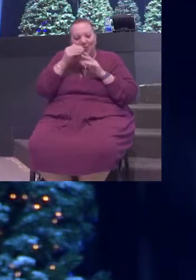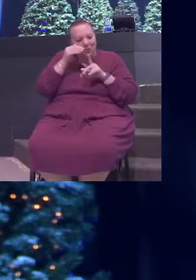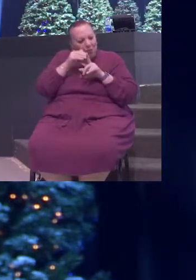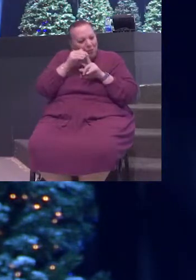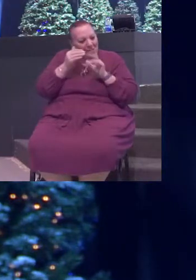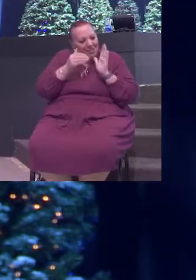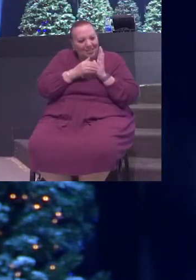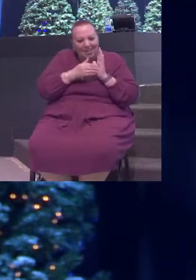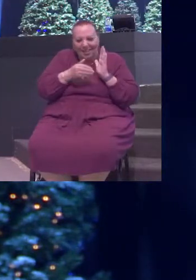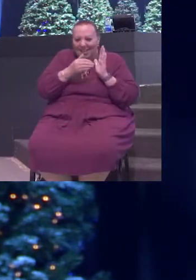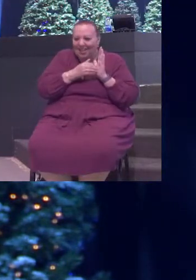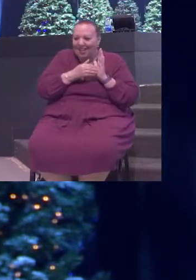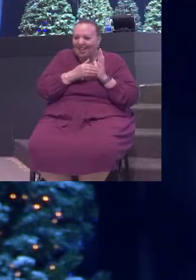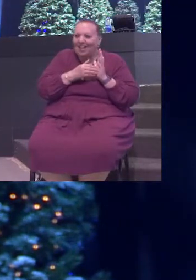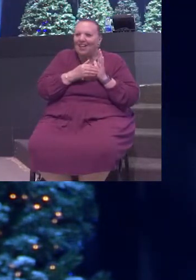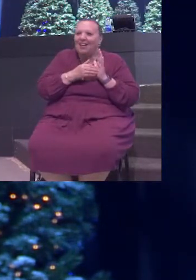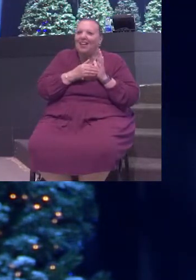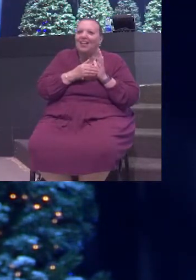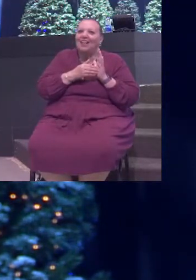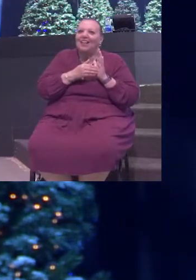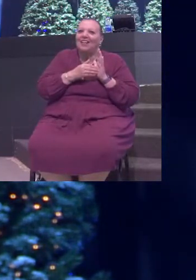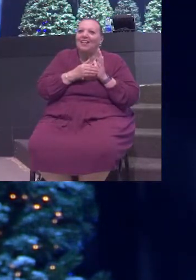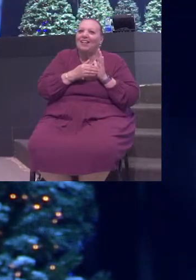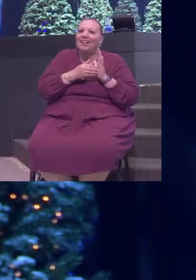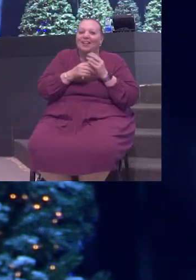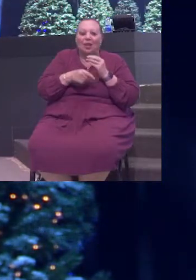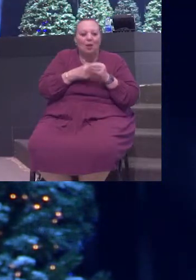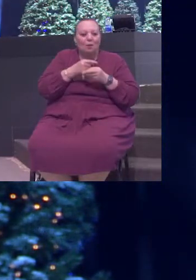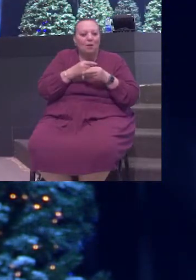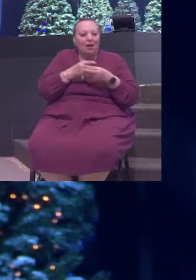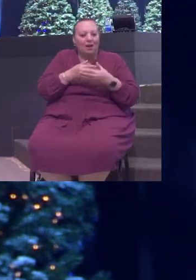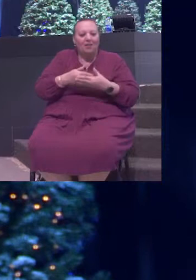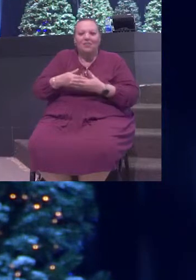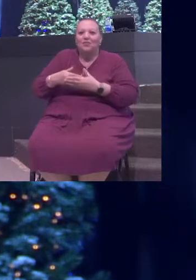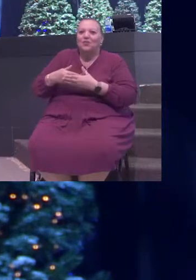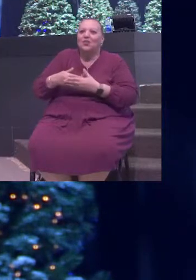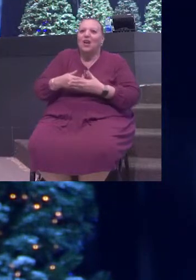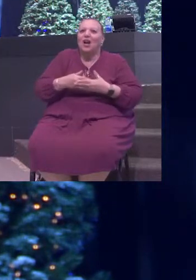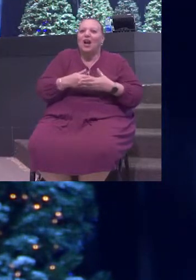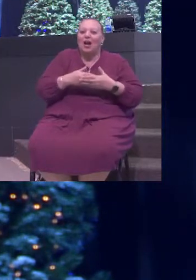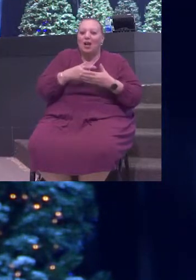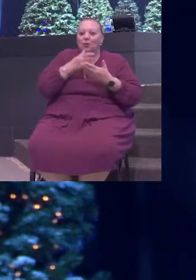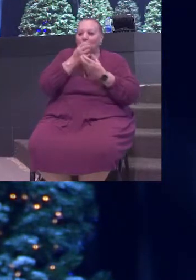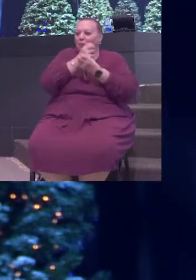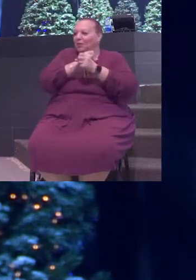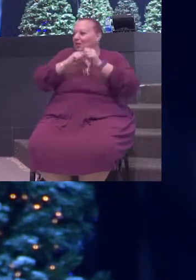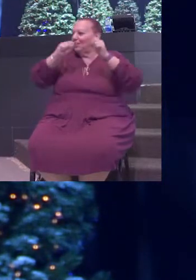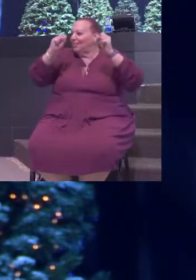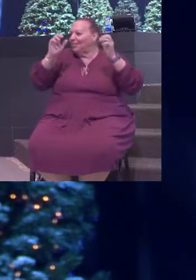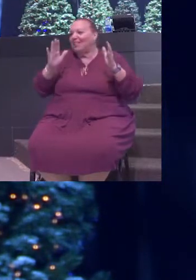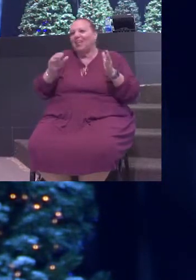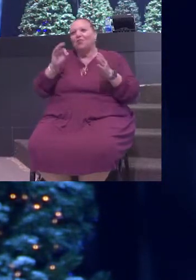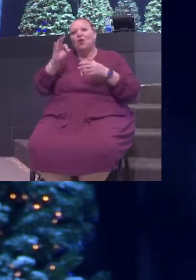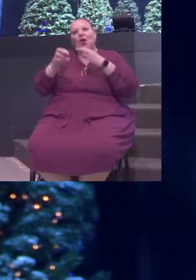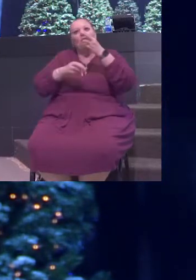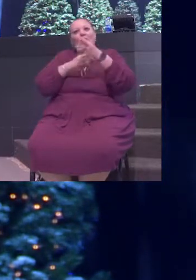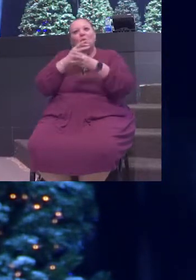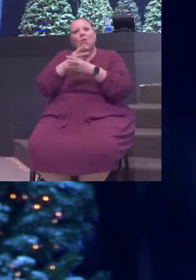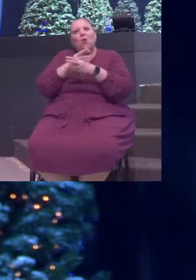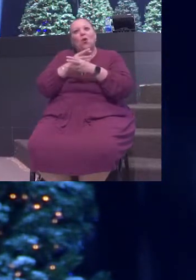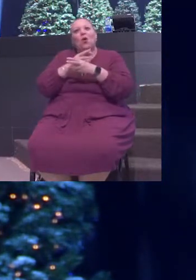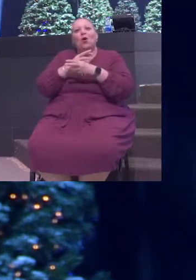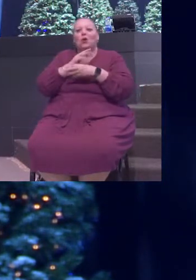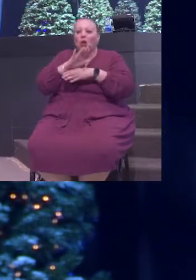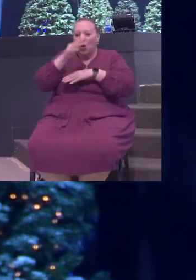reminded again and again about this child who would be the savior of the world, her son.